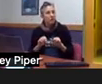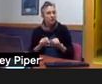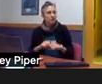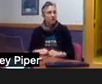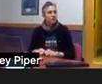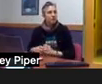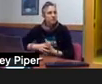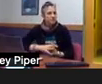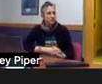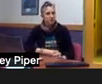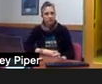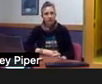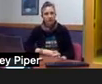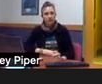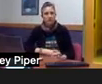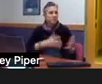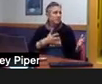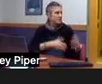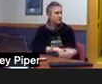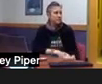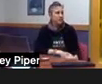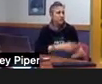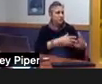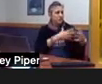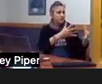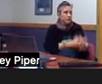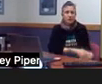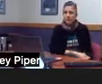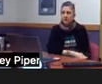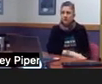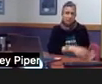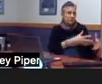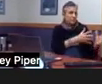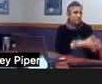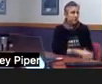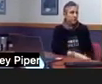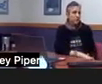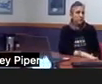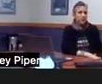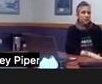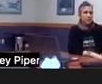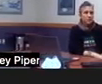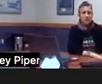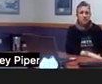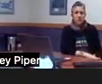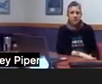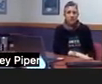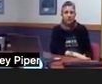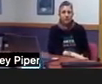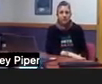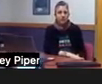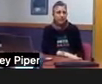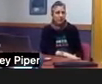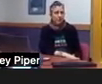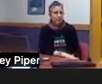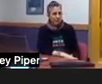that before. So it's certainly possible. It's somebody's medical, you know, it's their part of their body. So.